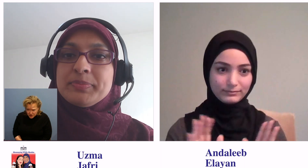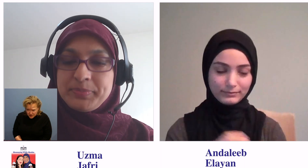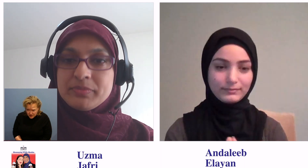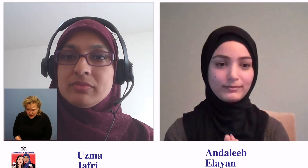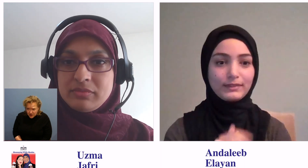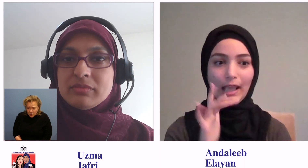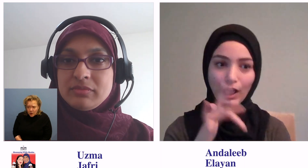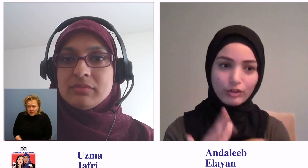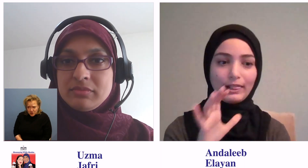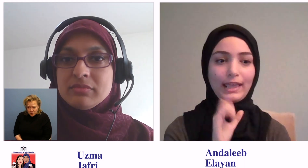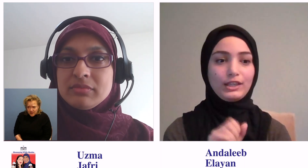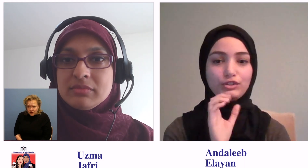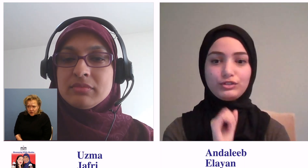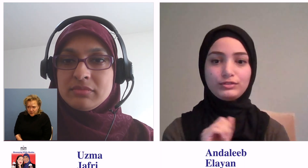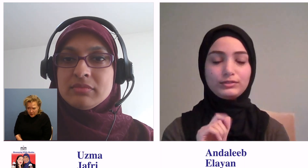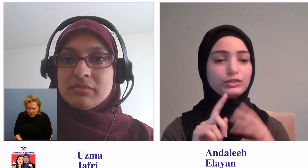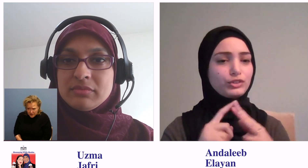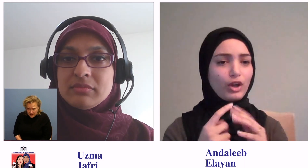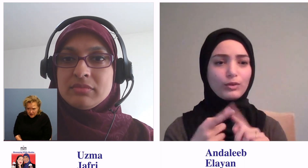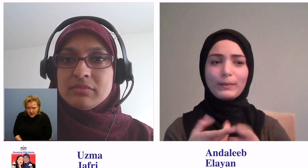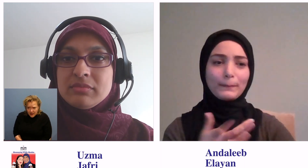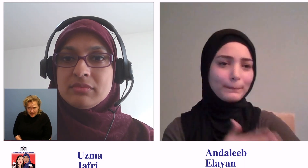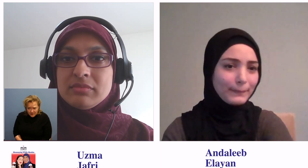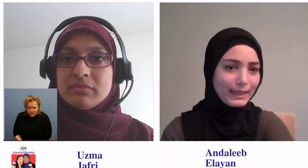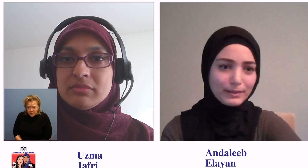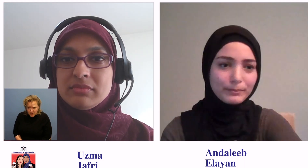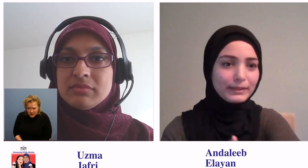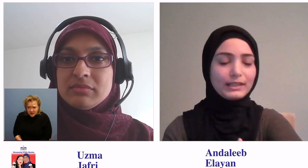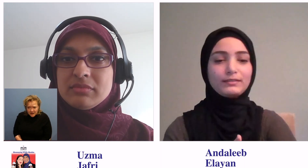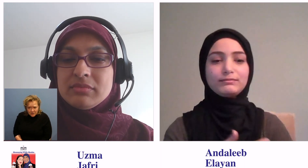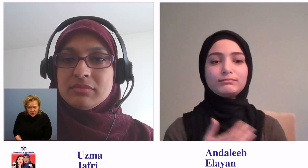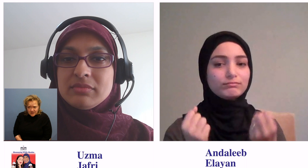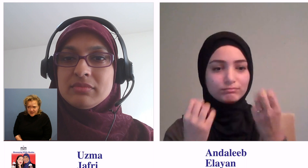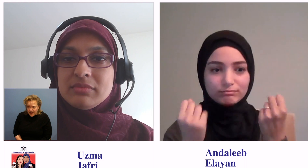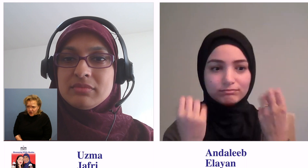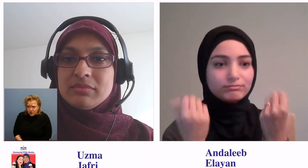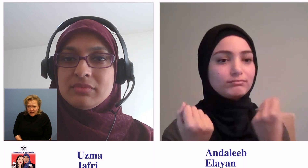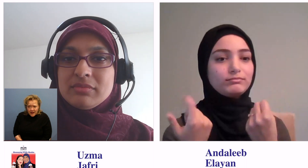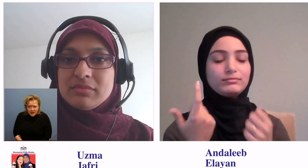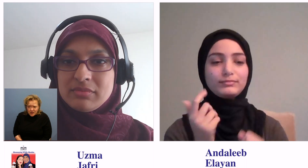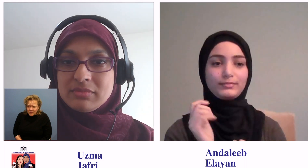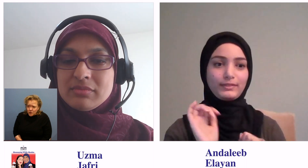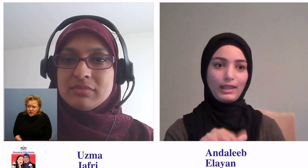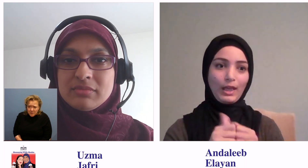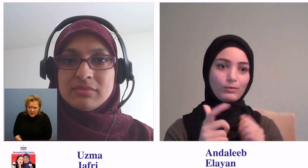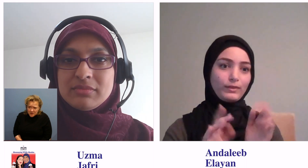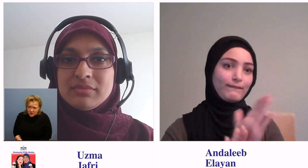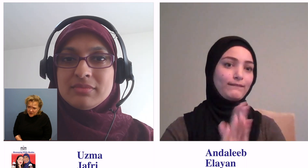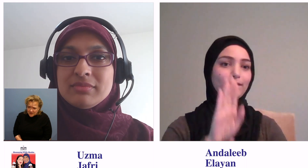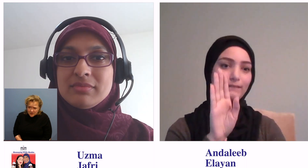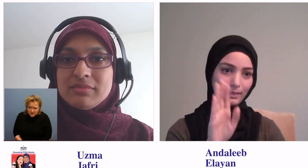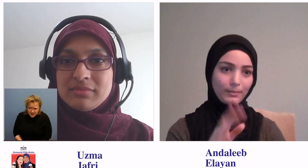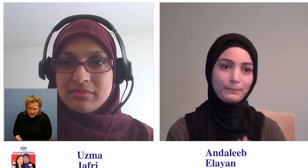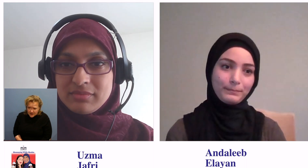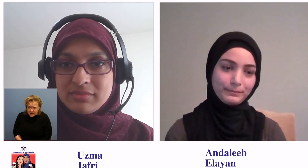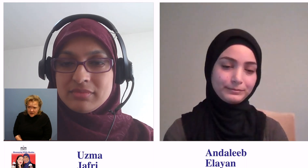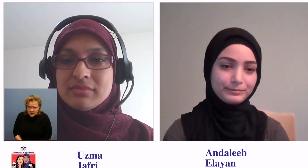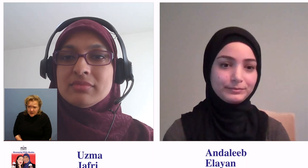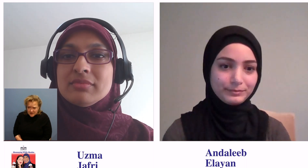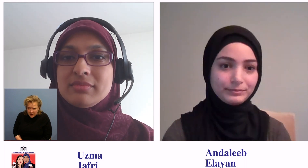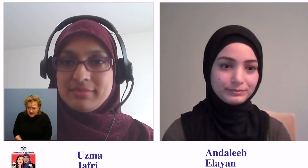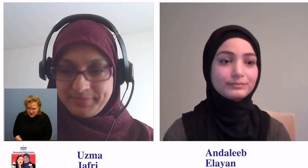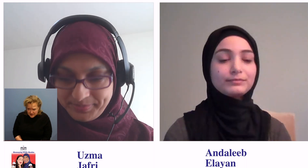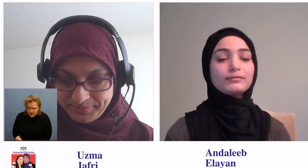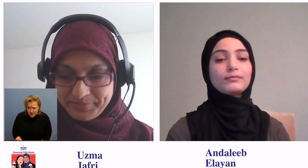deprivation. You want to make sure that they're developing and have communication and language as an, at an early age, even with a baby, you can start signing